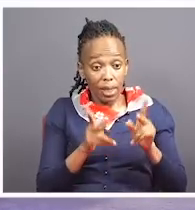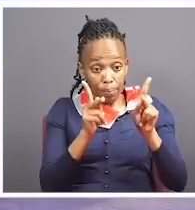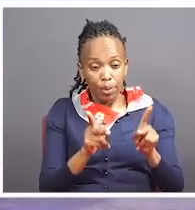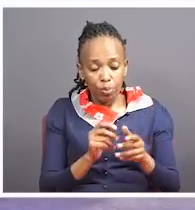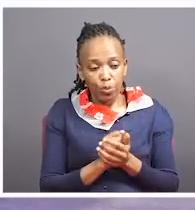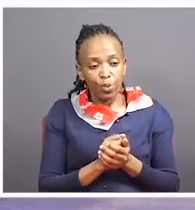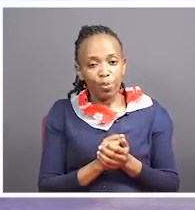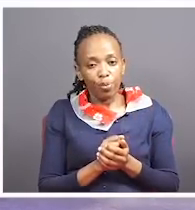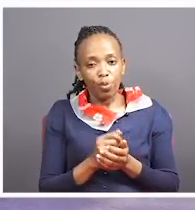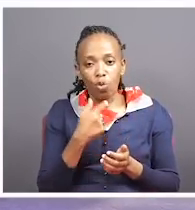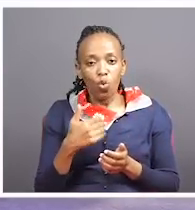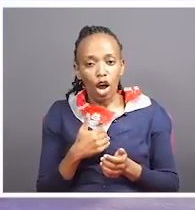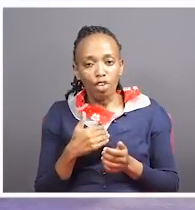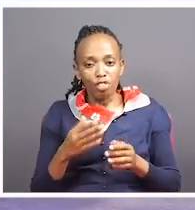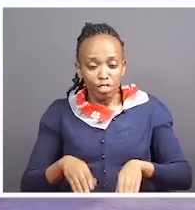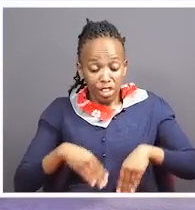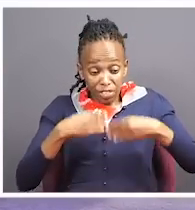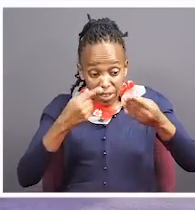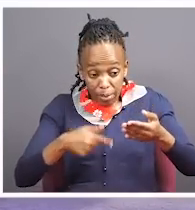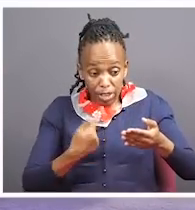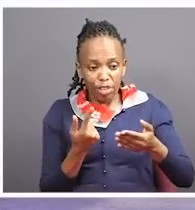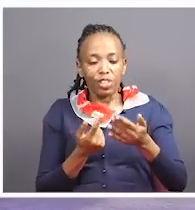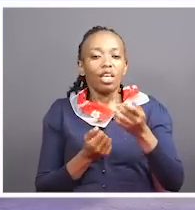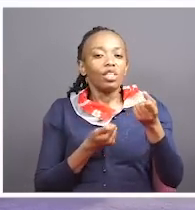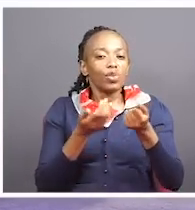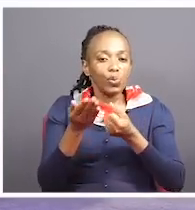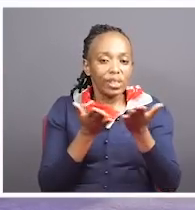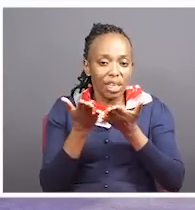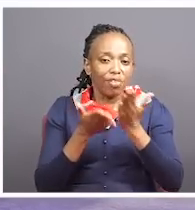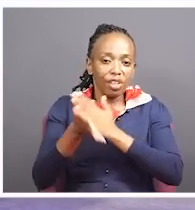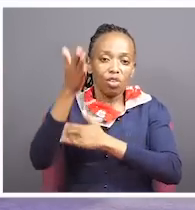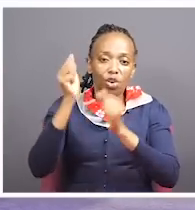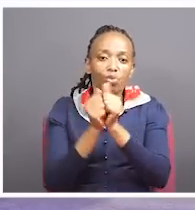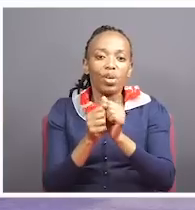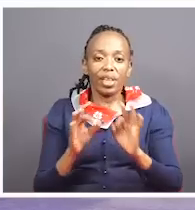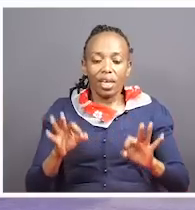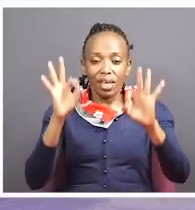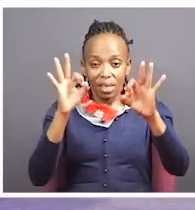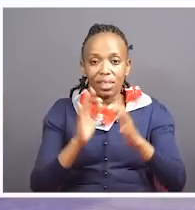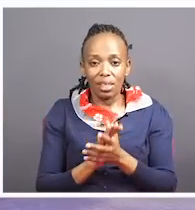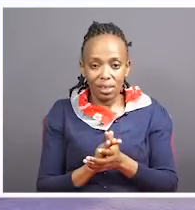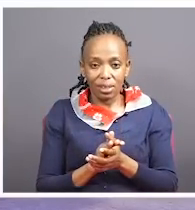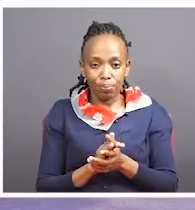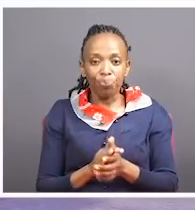These are people who have given themselves to serving God with